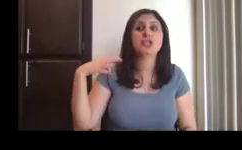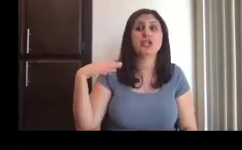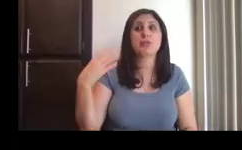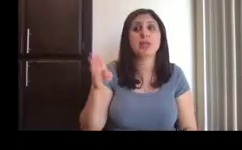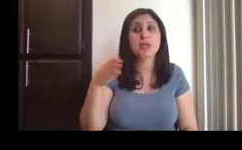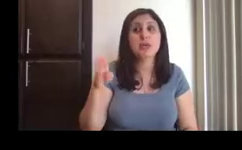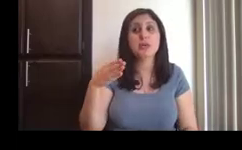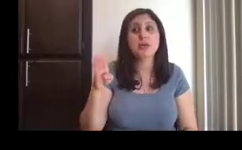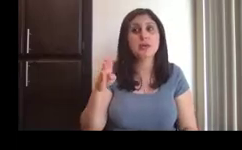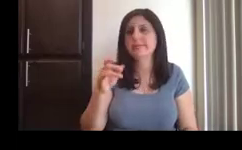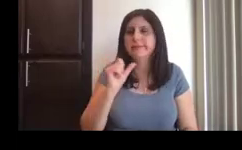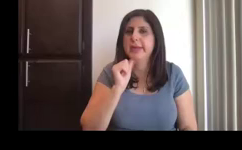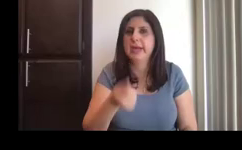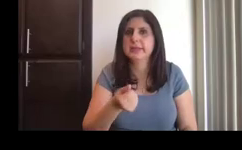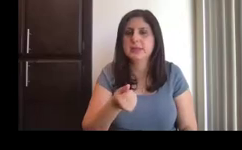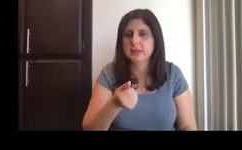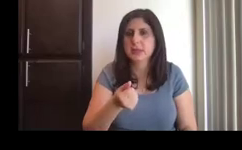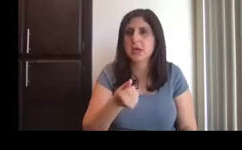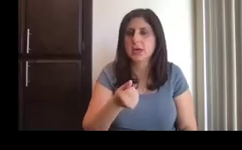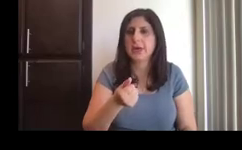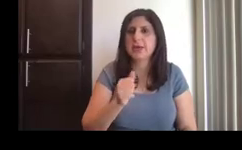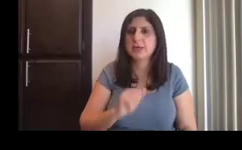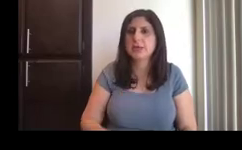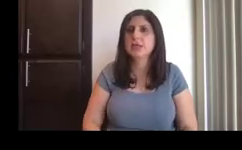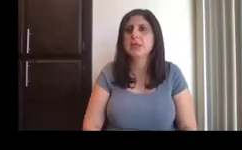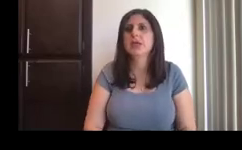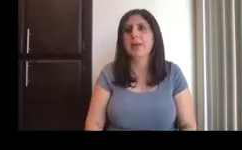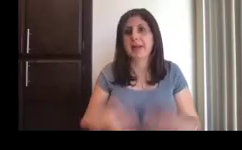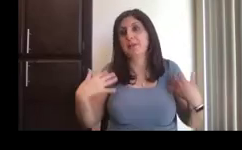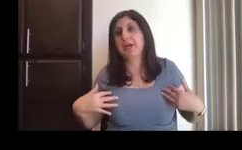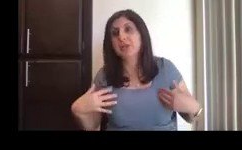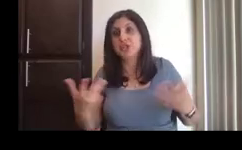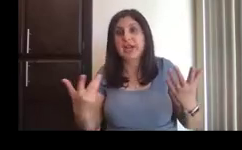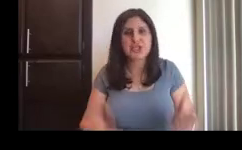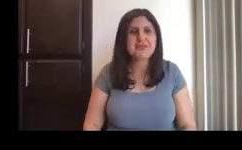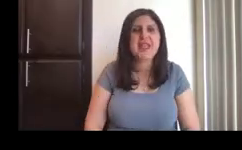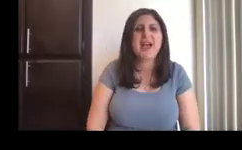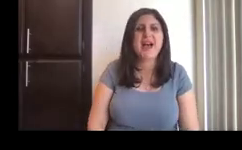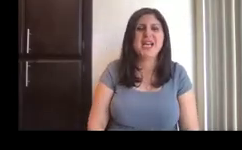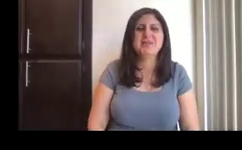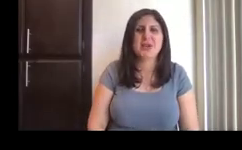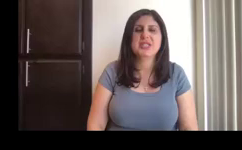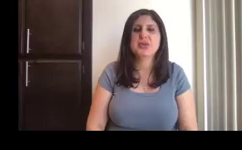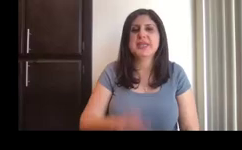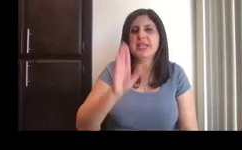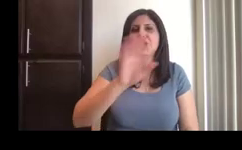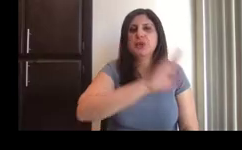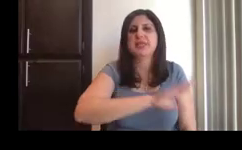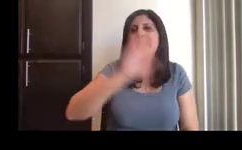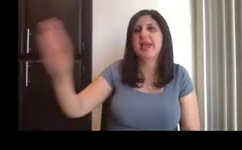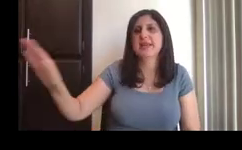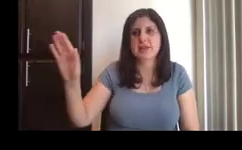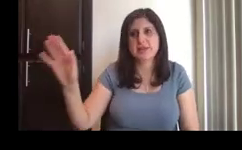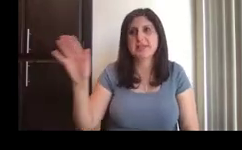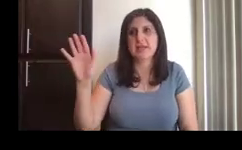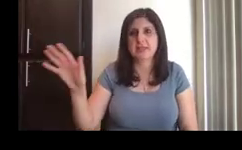have shirt blue, not. Okay. I mean, I am wearing a blue shirt actually. Okay, so negation goes